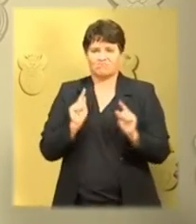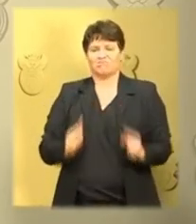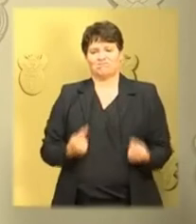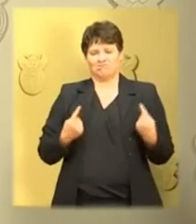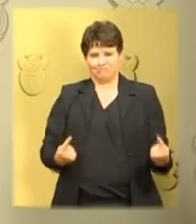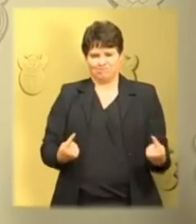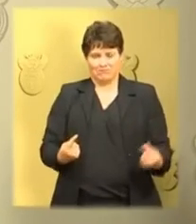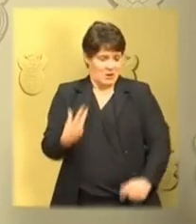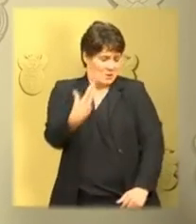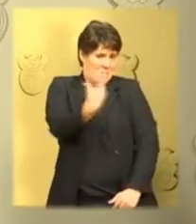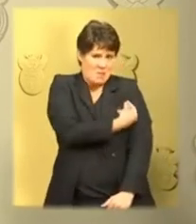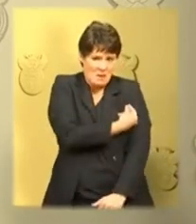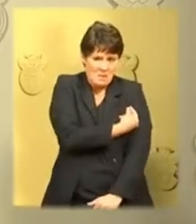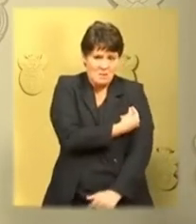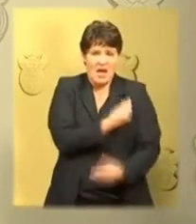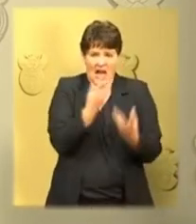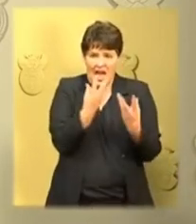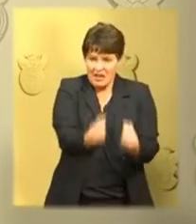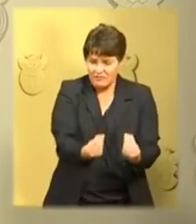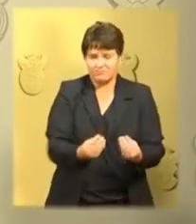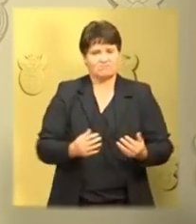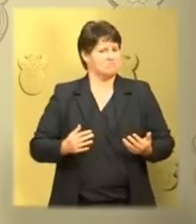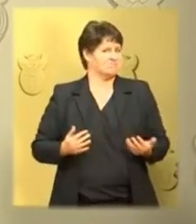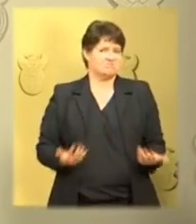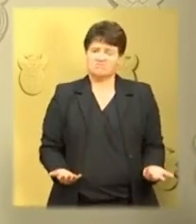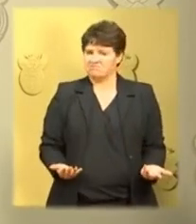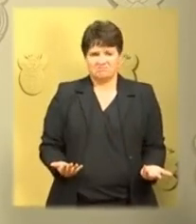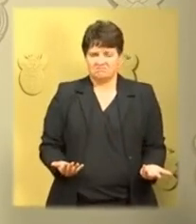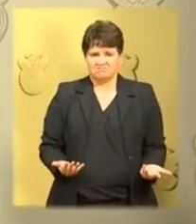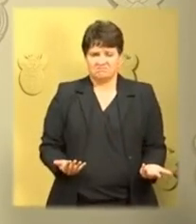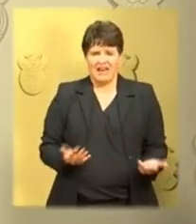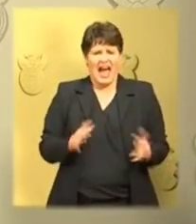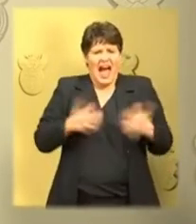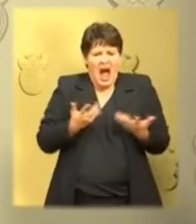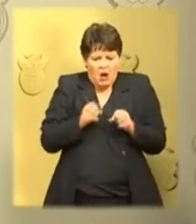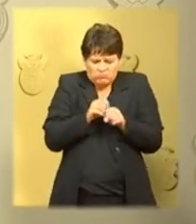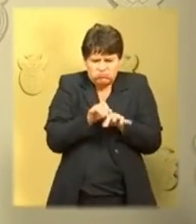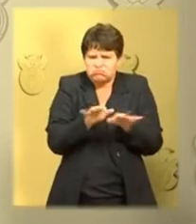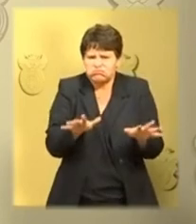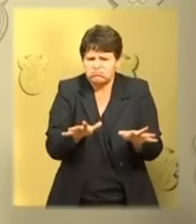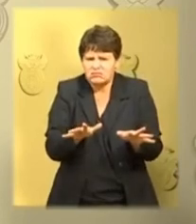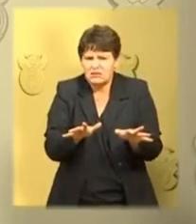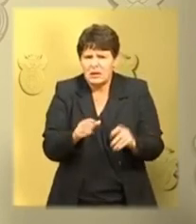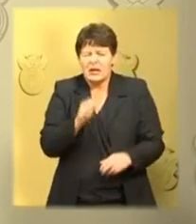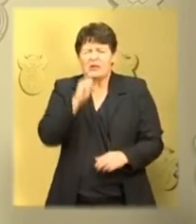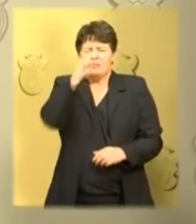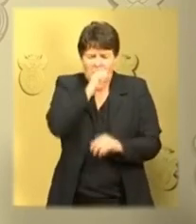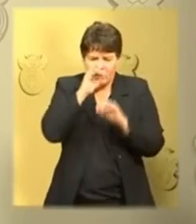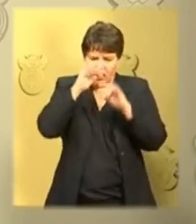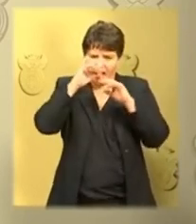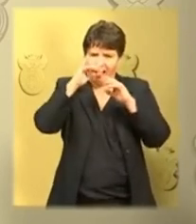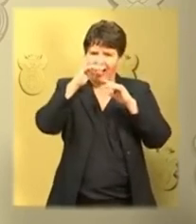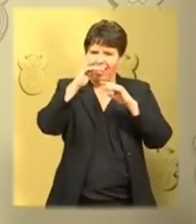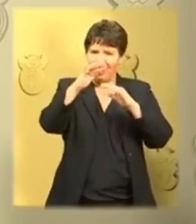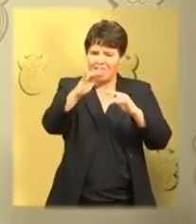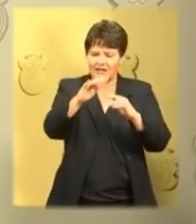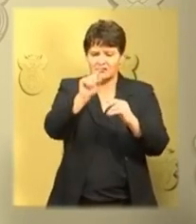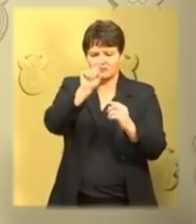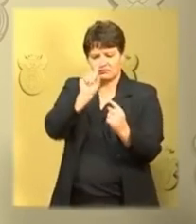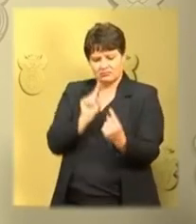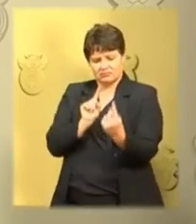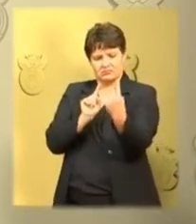The coronavirus is passed from person to person in small droplets from the nose